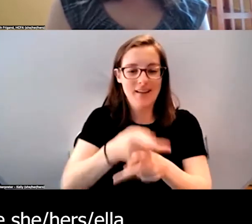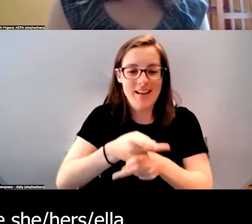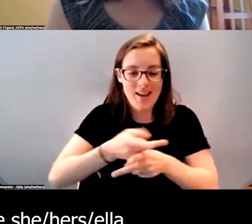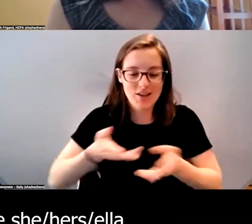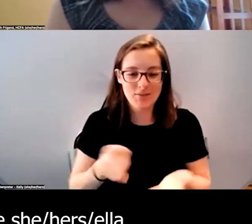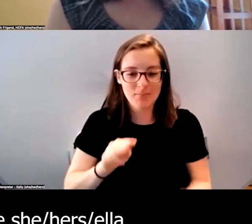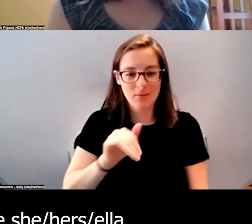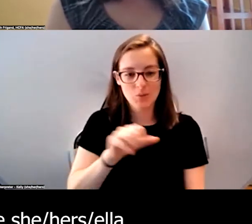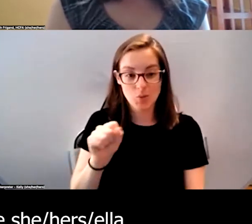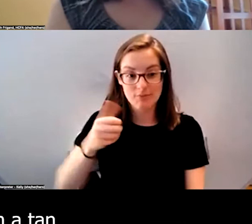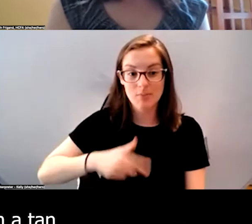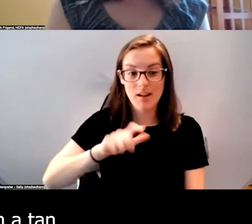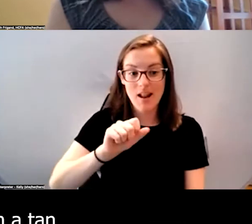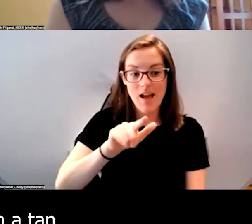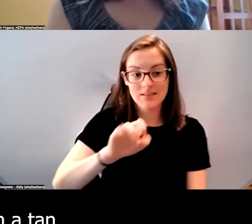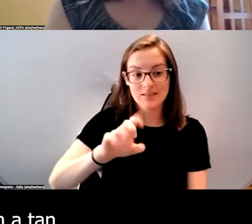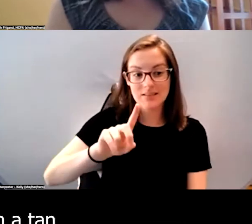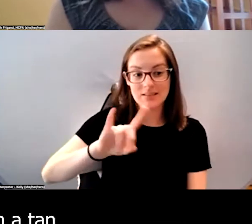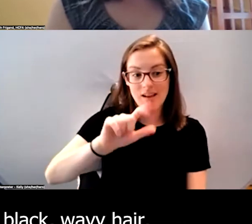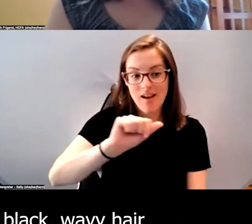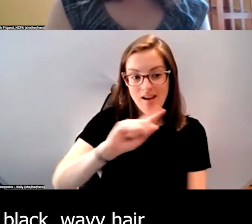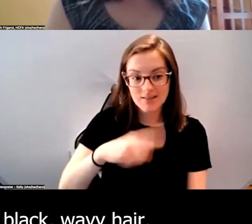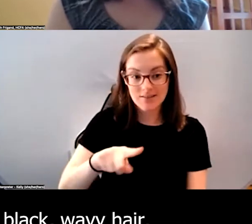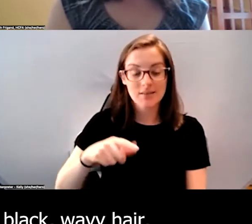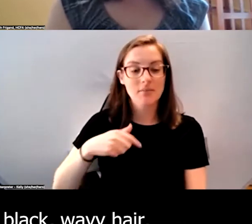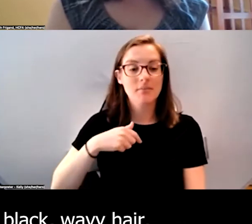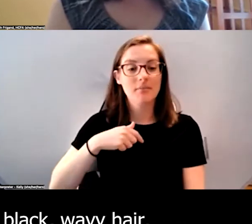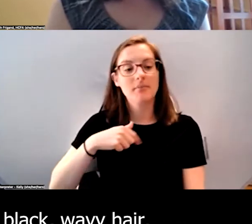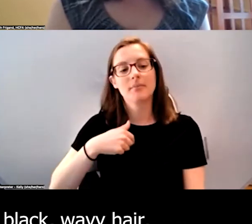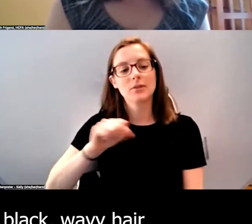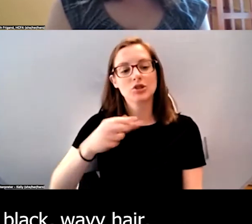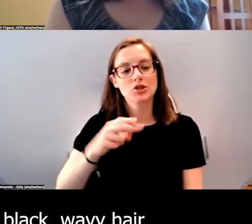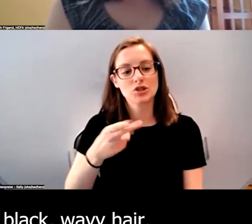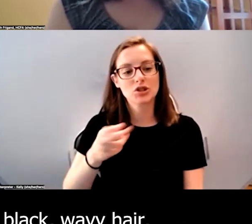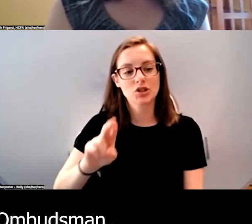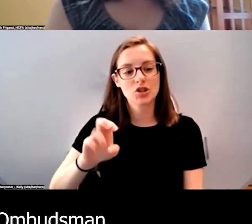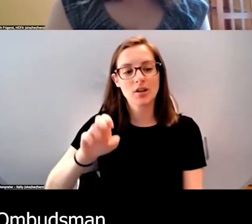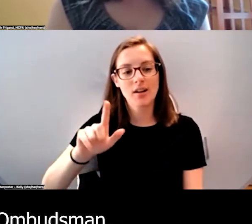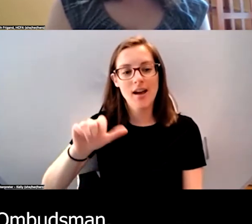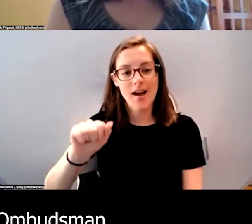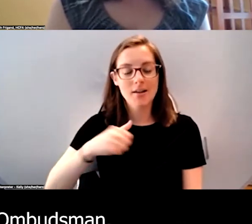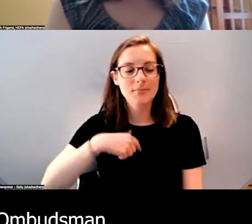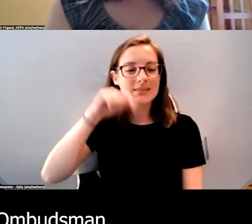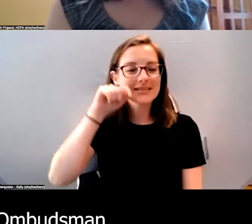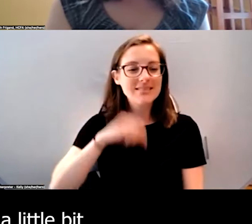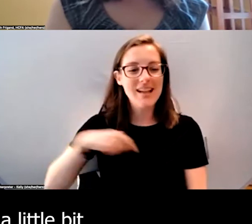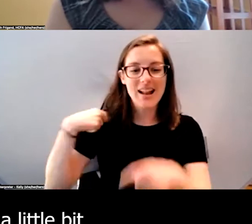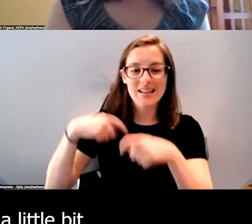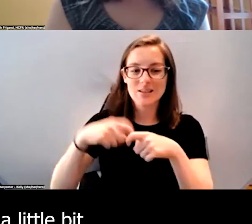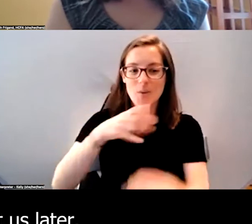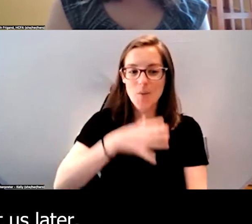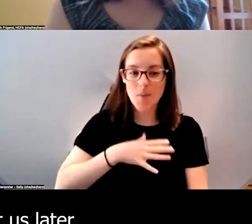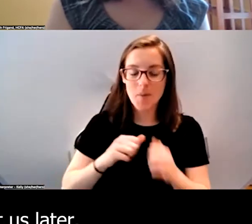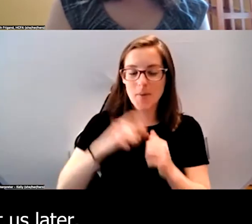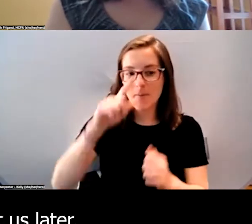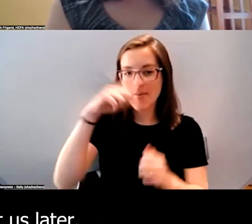My pronouns are she, hers, ella, and I am a tan Latina woman with black wavy hair. I am from my ombudsman. You'll learn a little